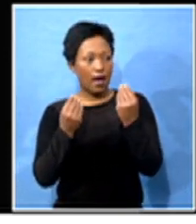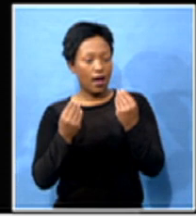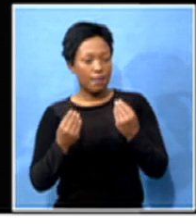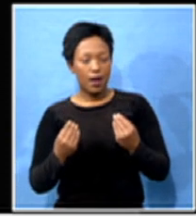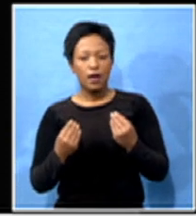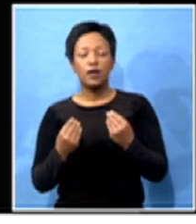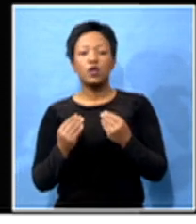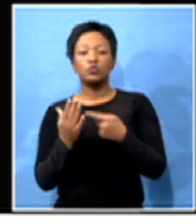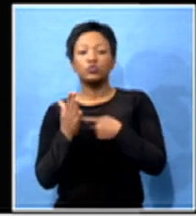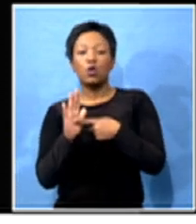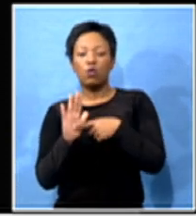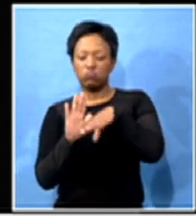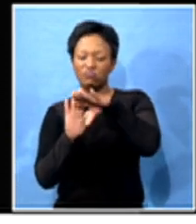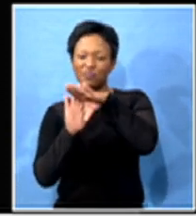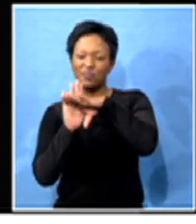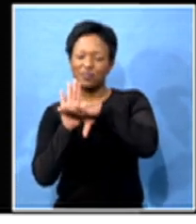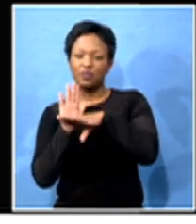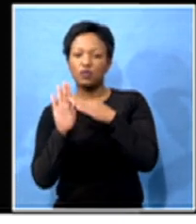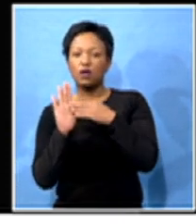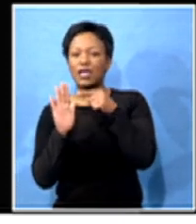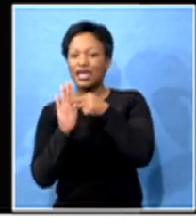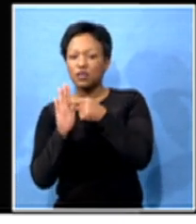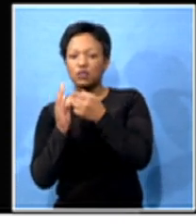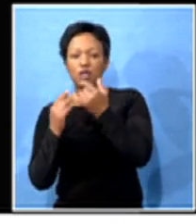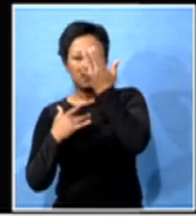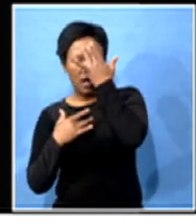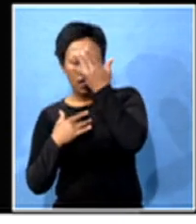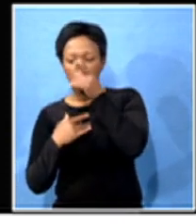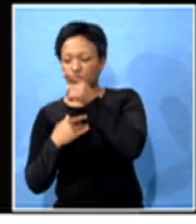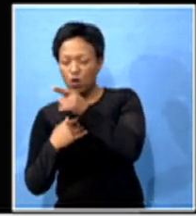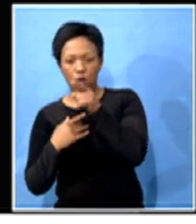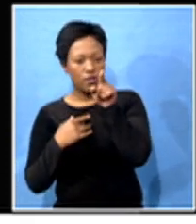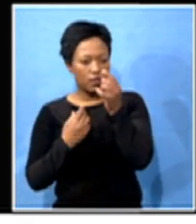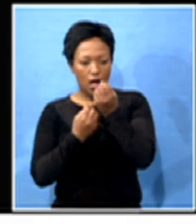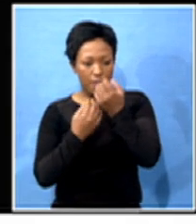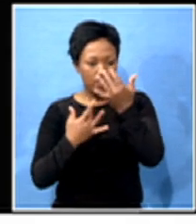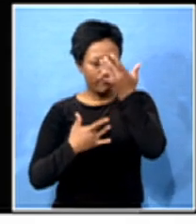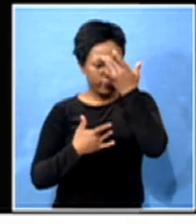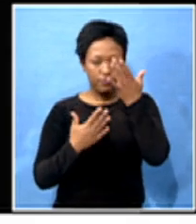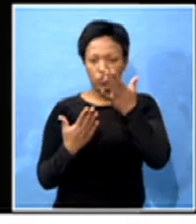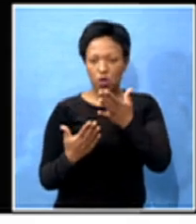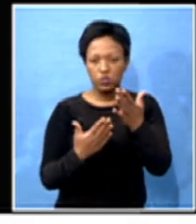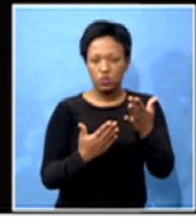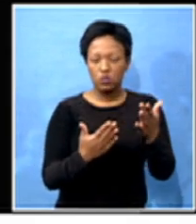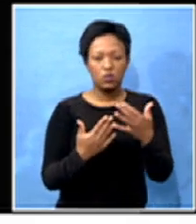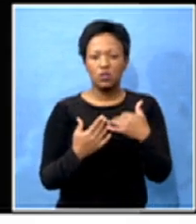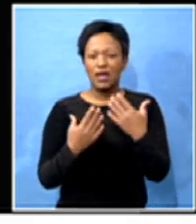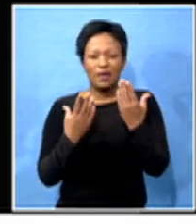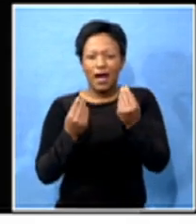that so many people are suffering from this, so many people are suffering from that. In that way,